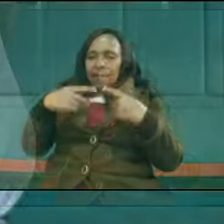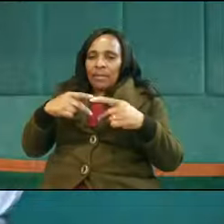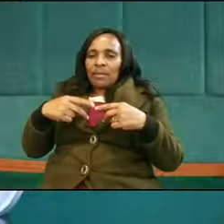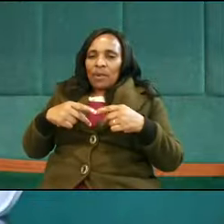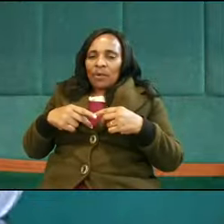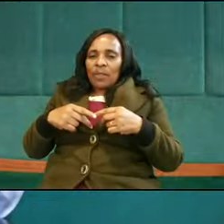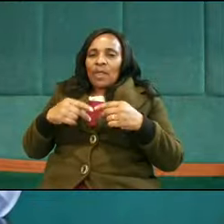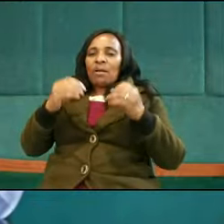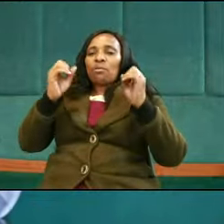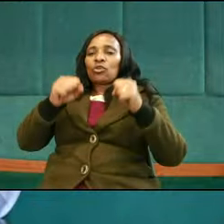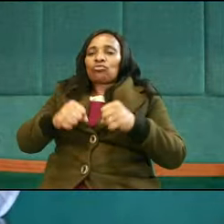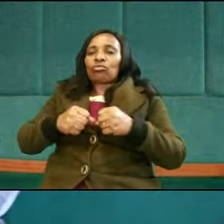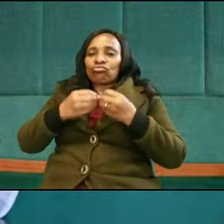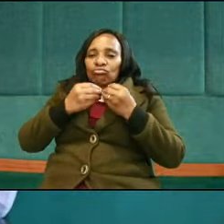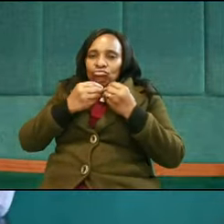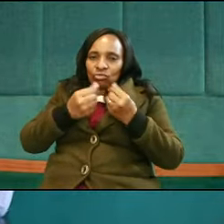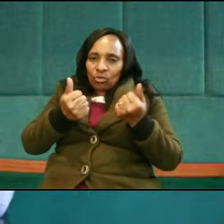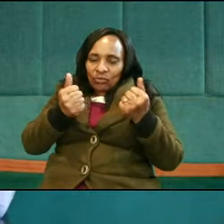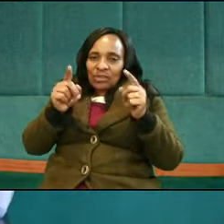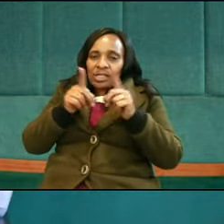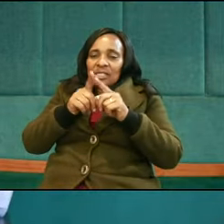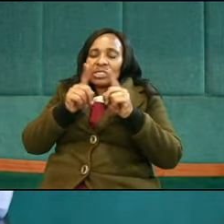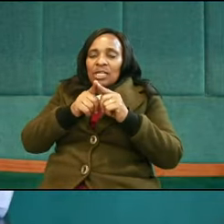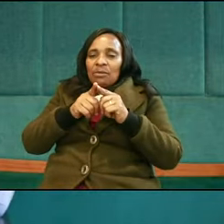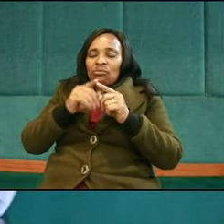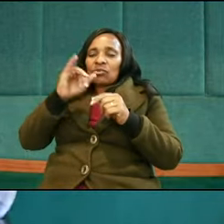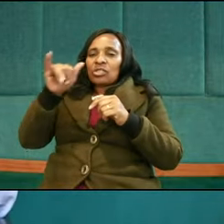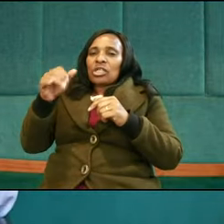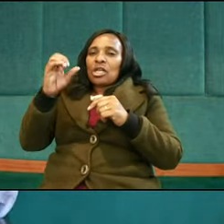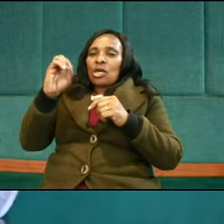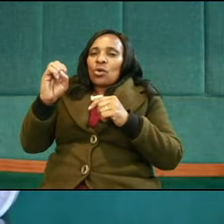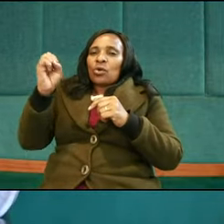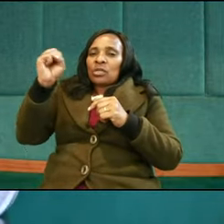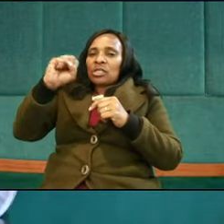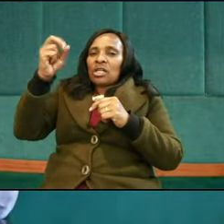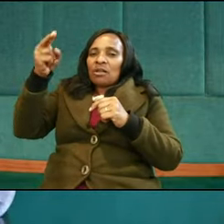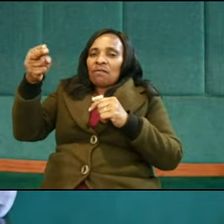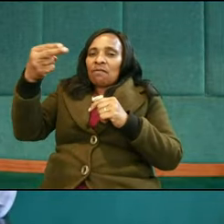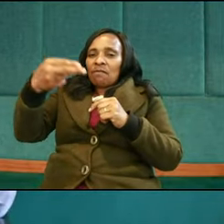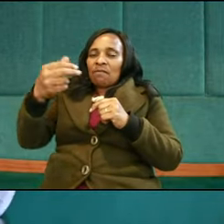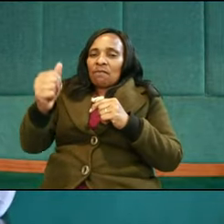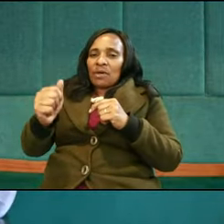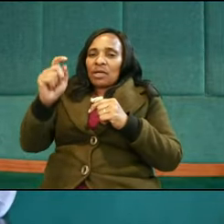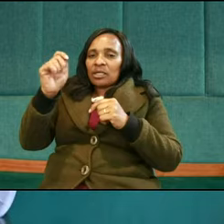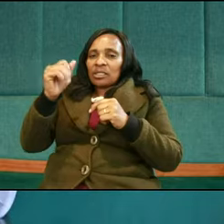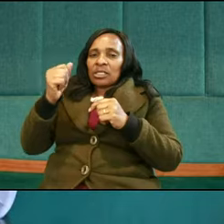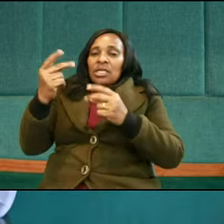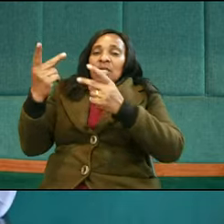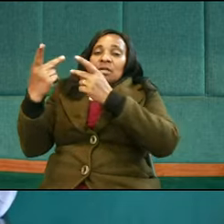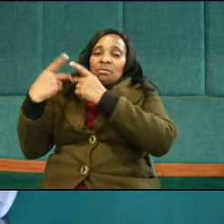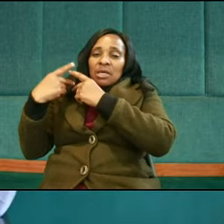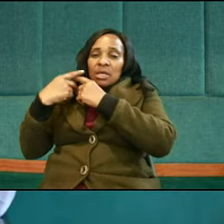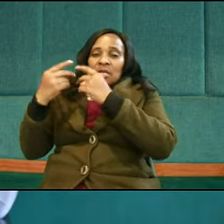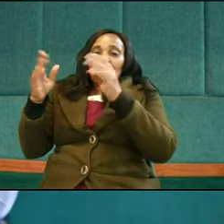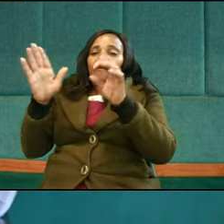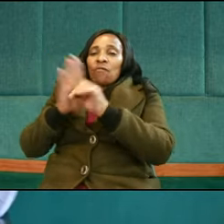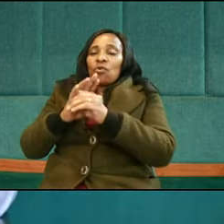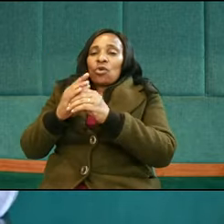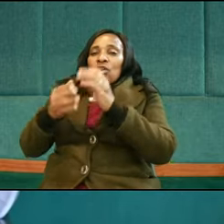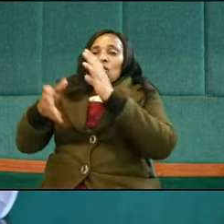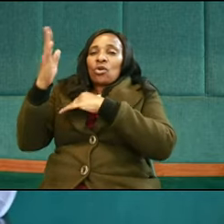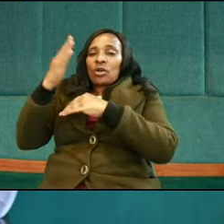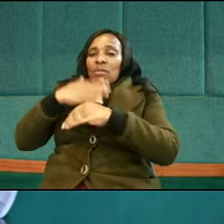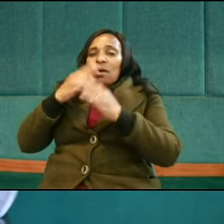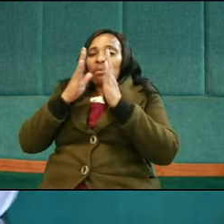may resolve, as Jehoshaphat resolved, to actually depend on God. It is my prayer